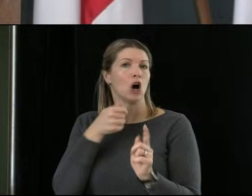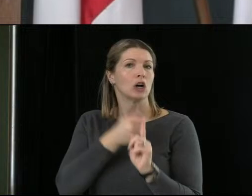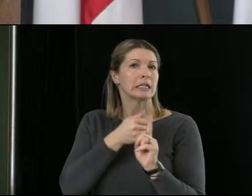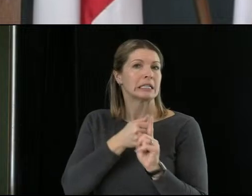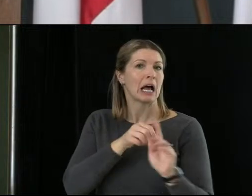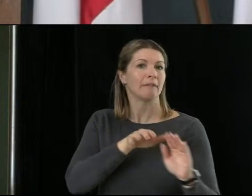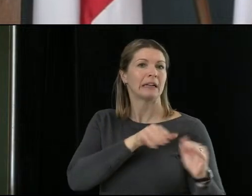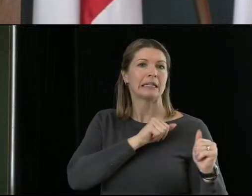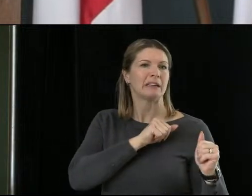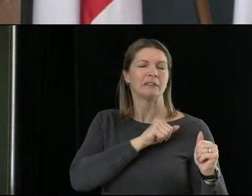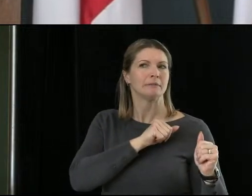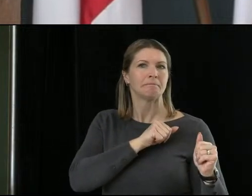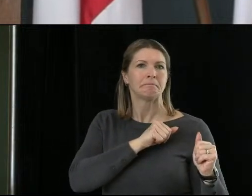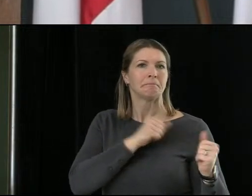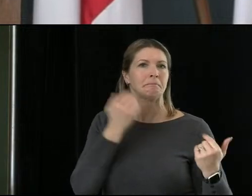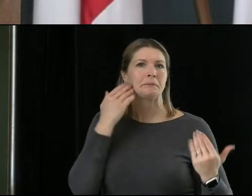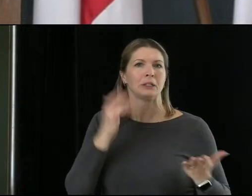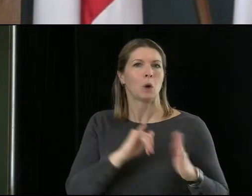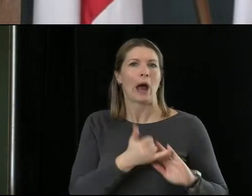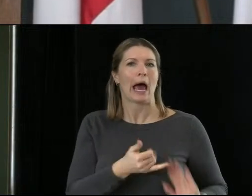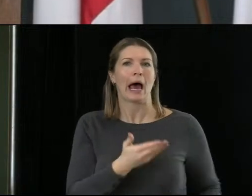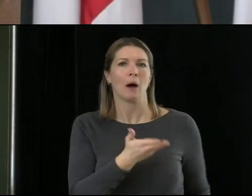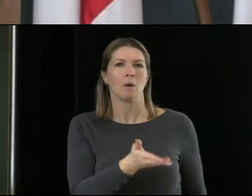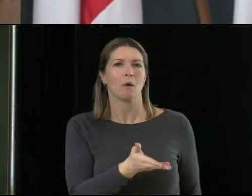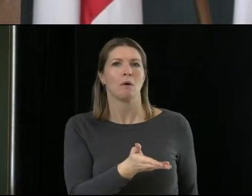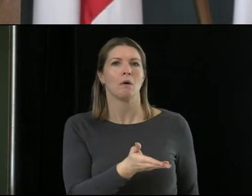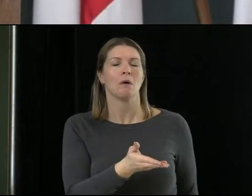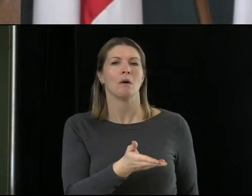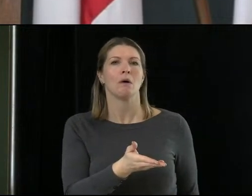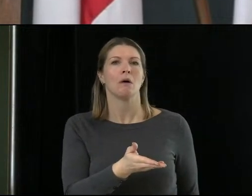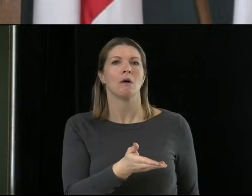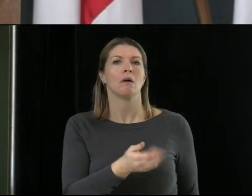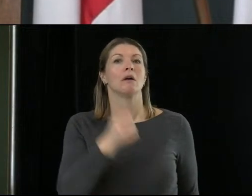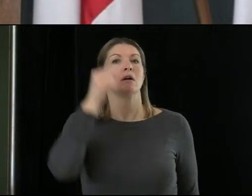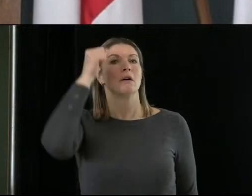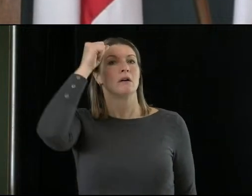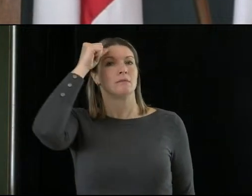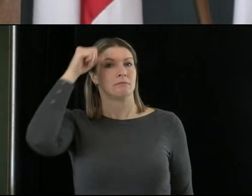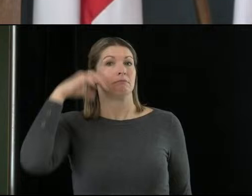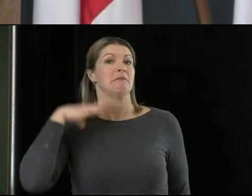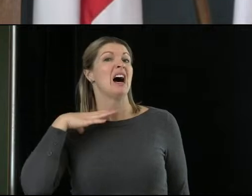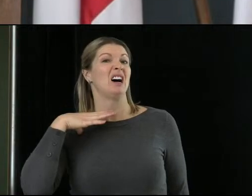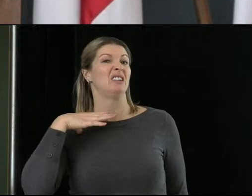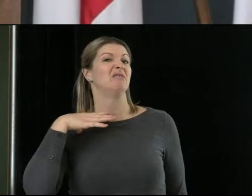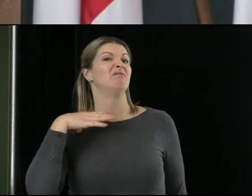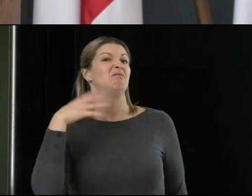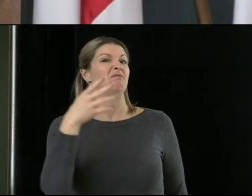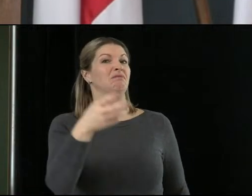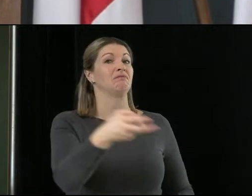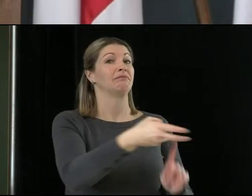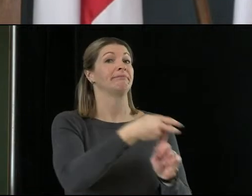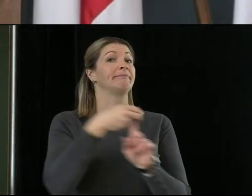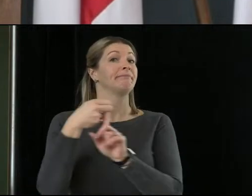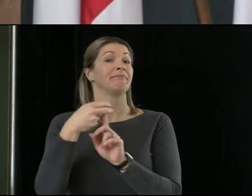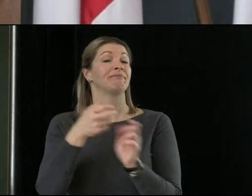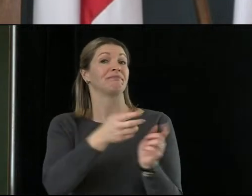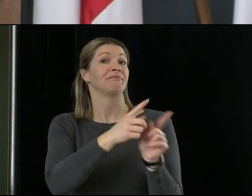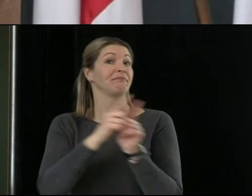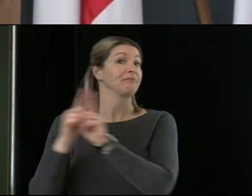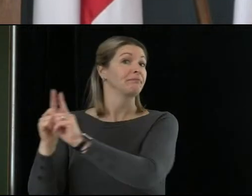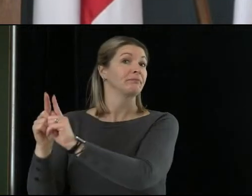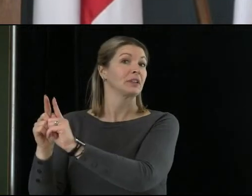would not be an option. He took her away from us. We weren't allowed any contact with